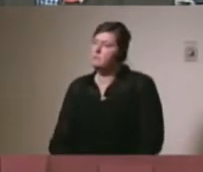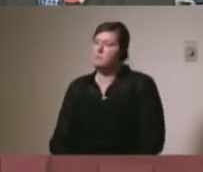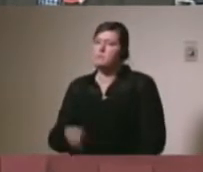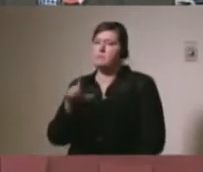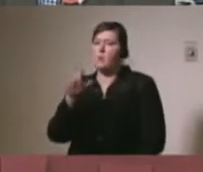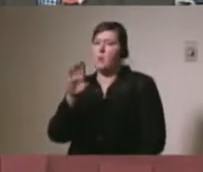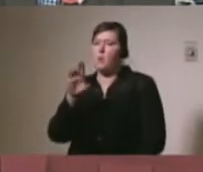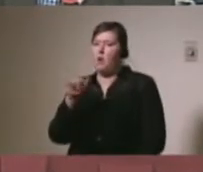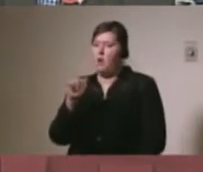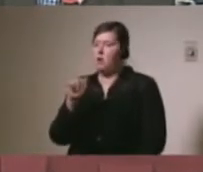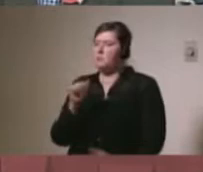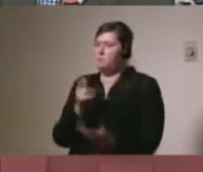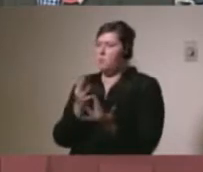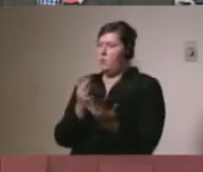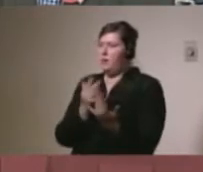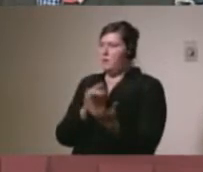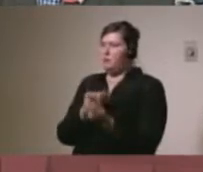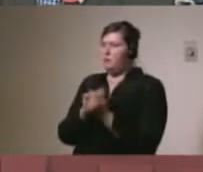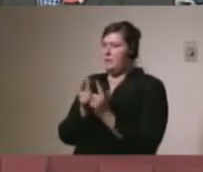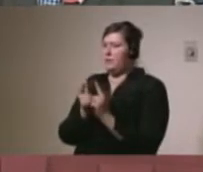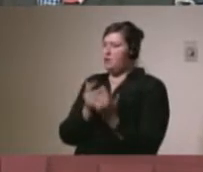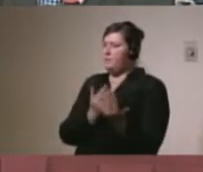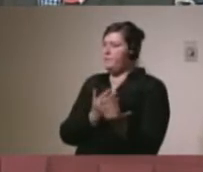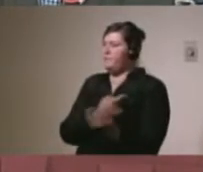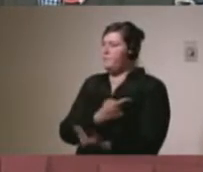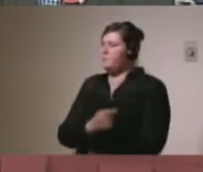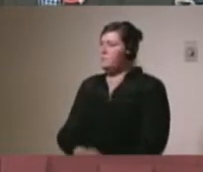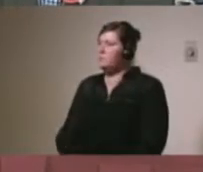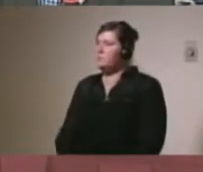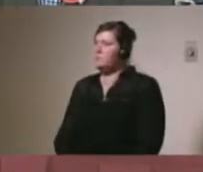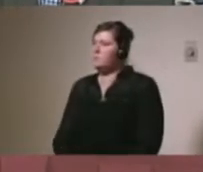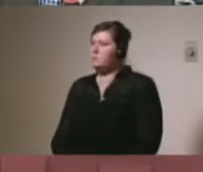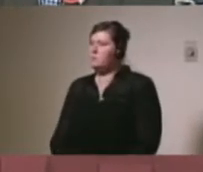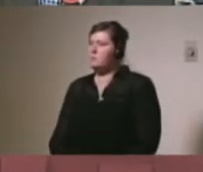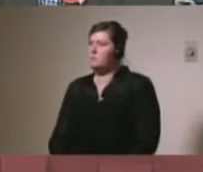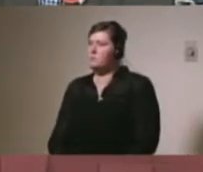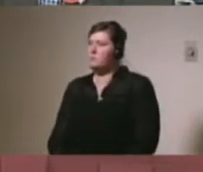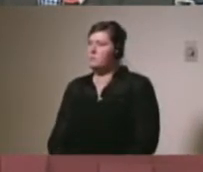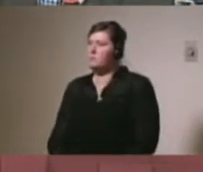Can you try? Peux-tu essayer, Luca?